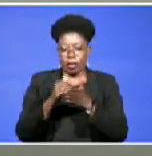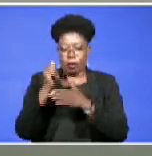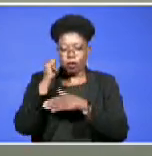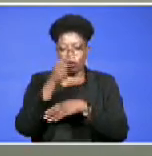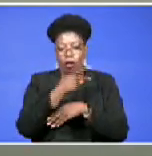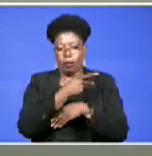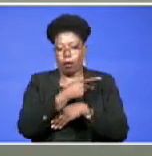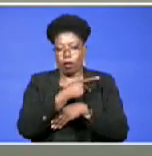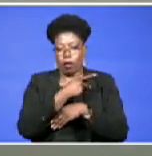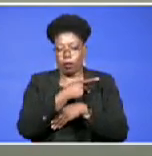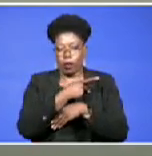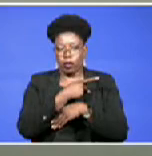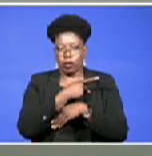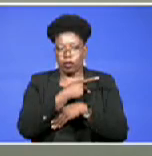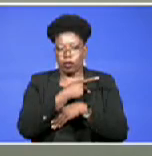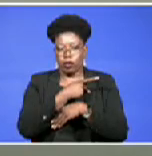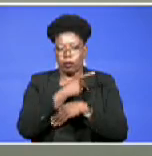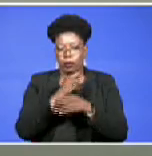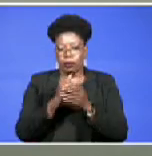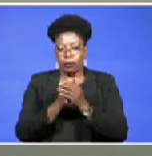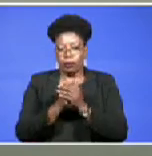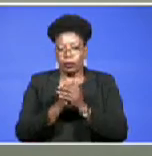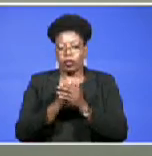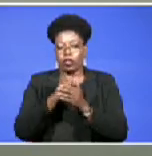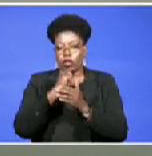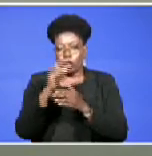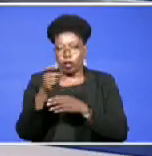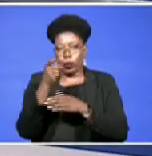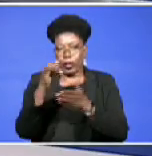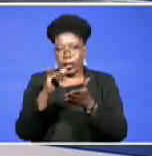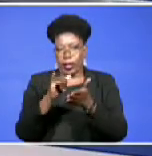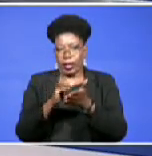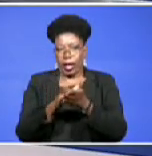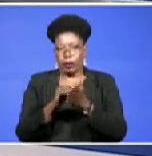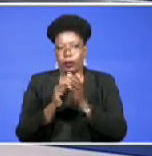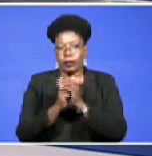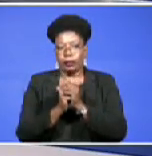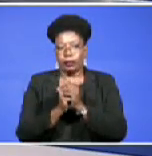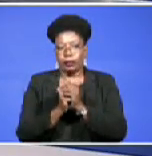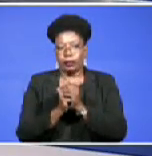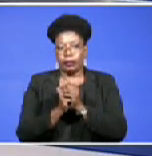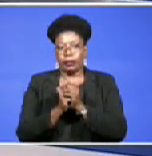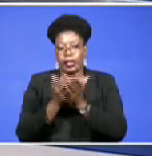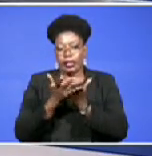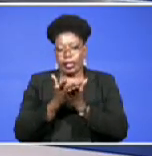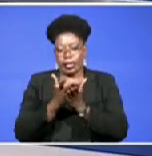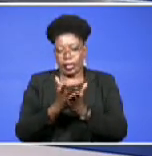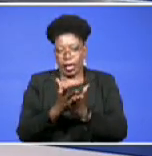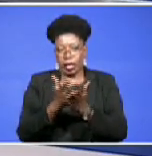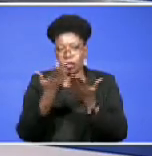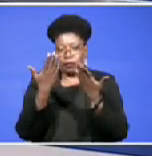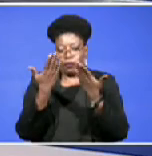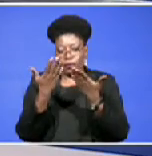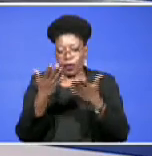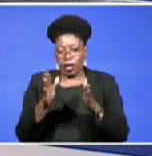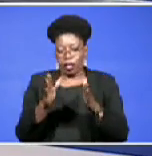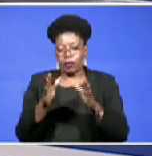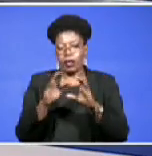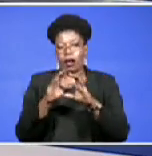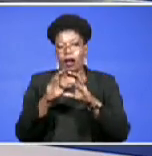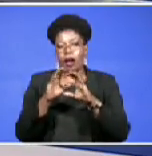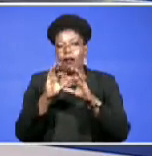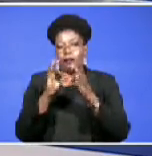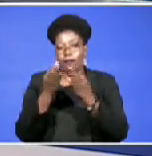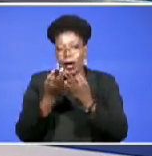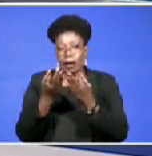she fought hard but came up just short. The sails may have come down on the 66th National Family Island